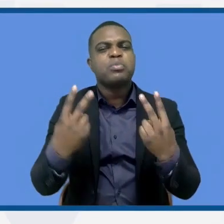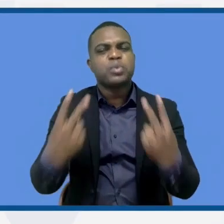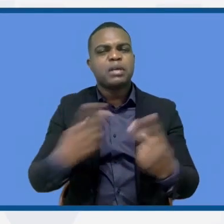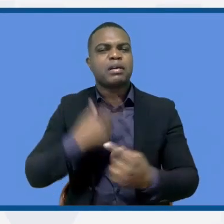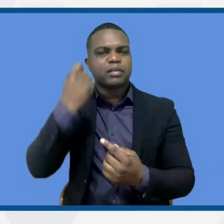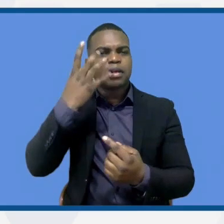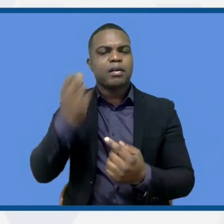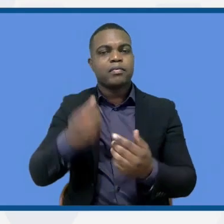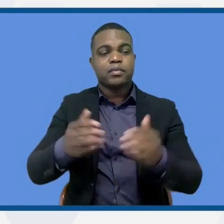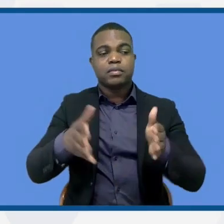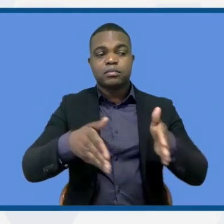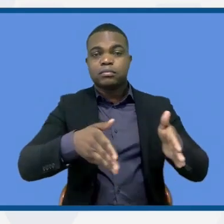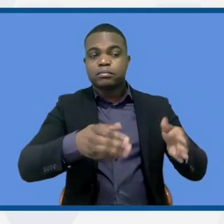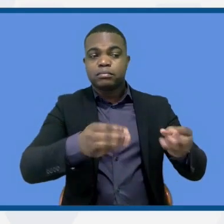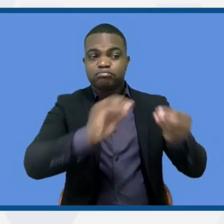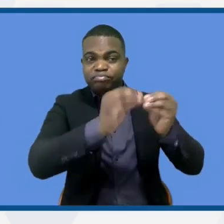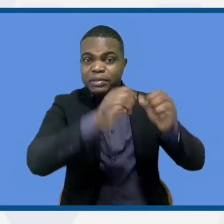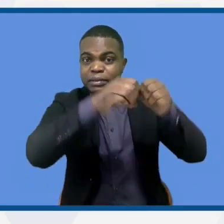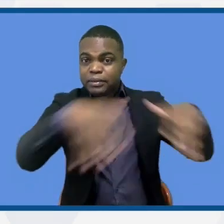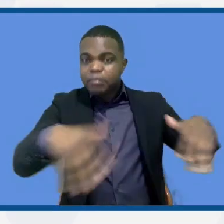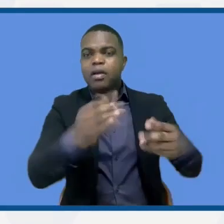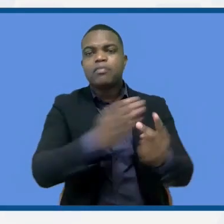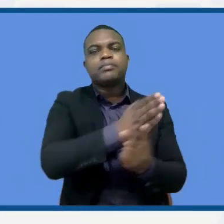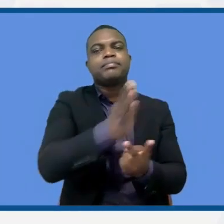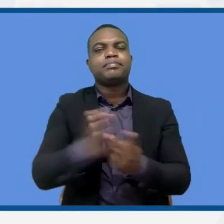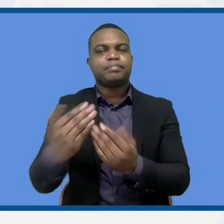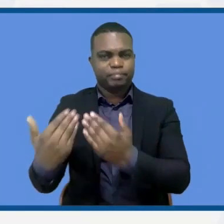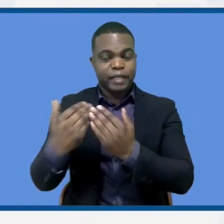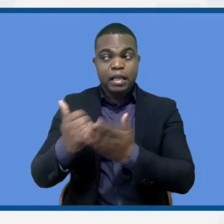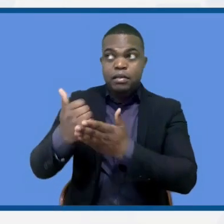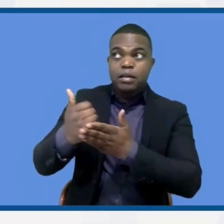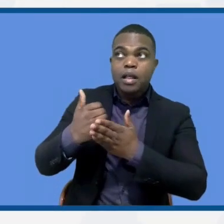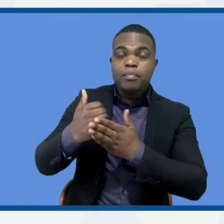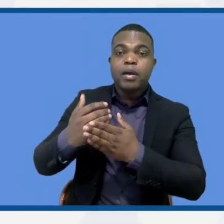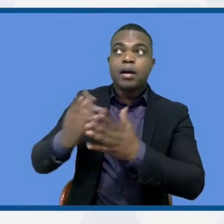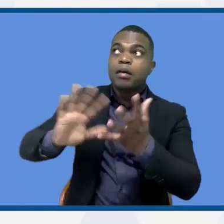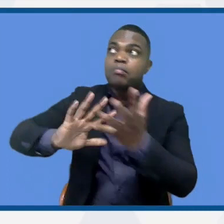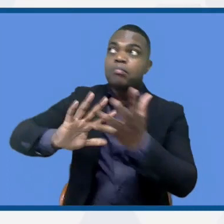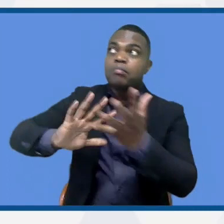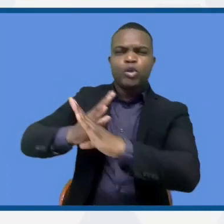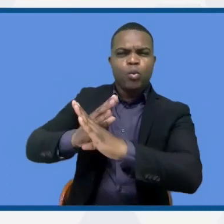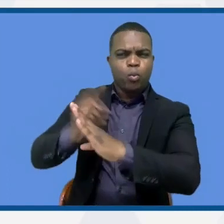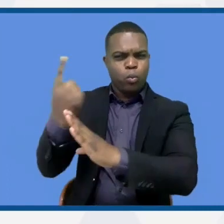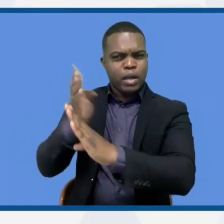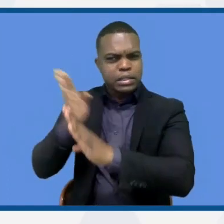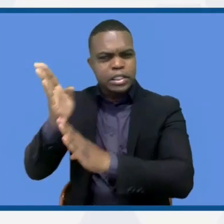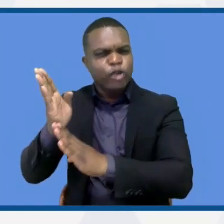preventing flooding. But another thing that's essential, infrastructure should also be resilient to